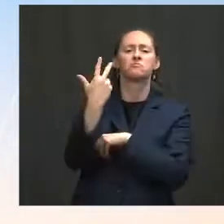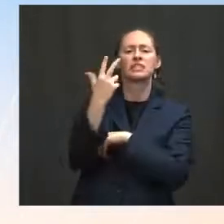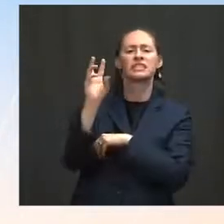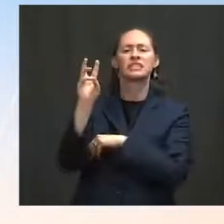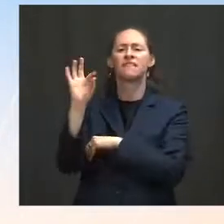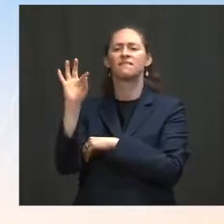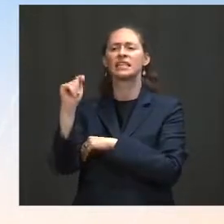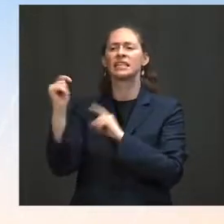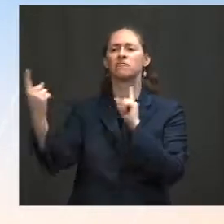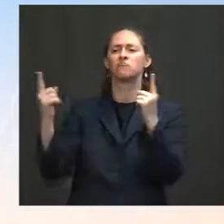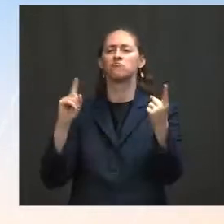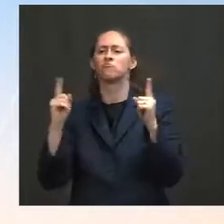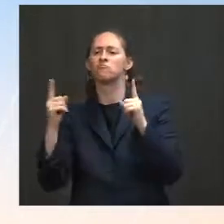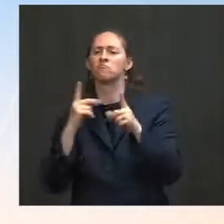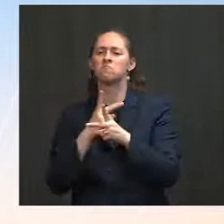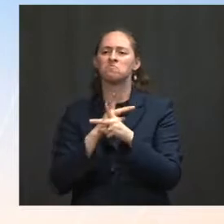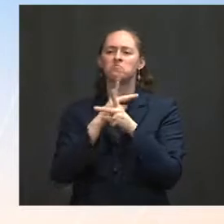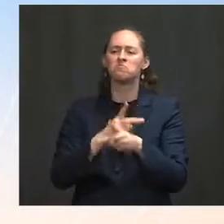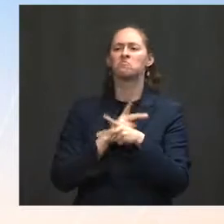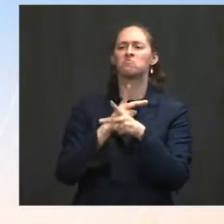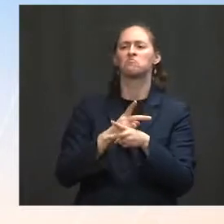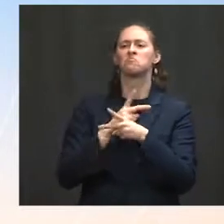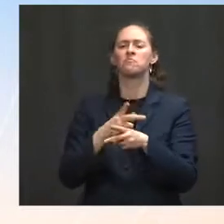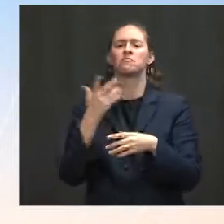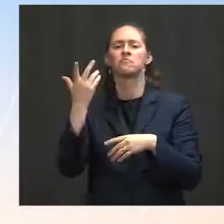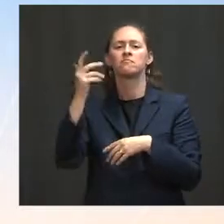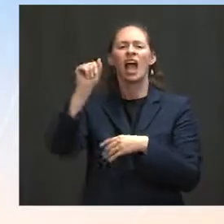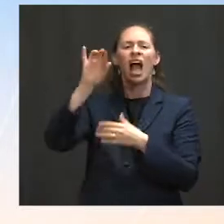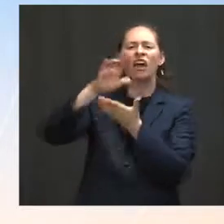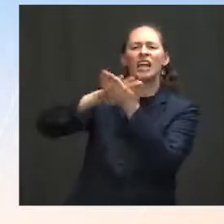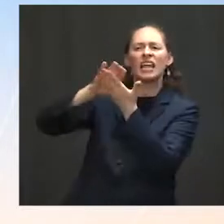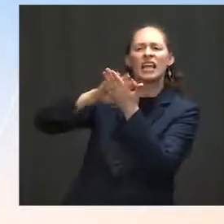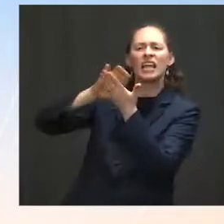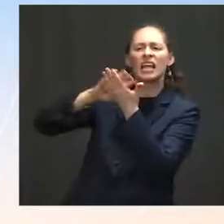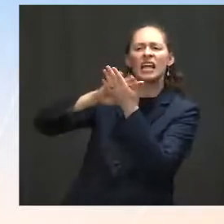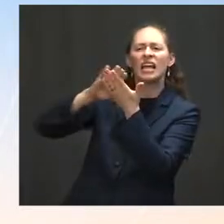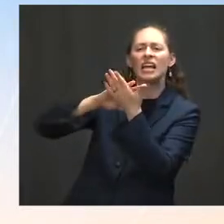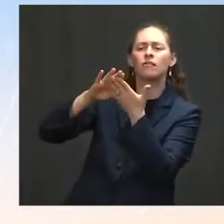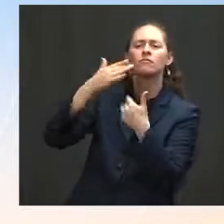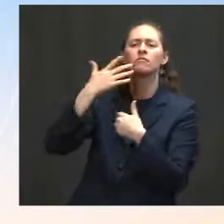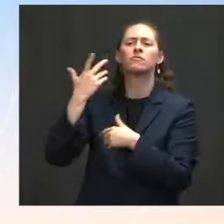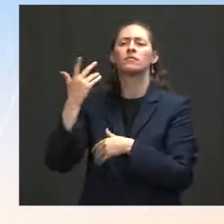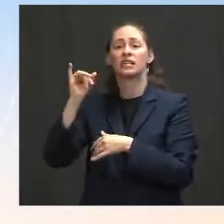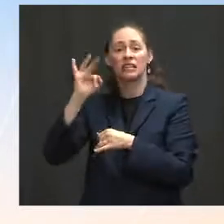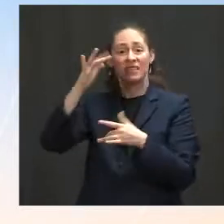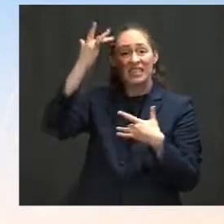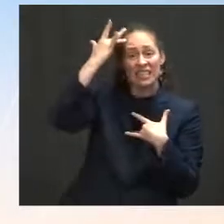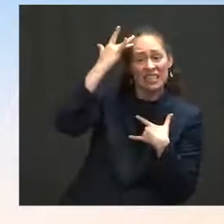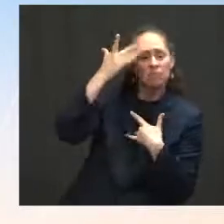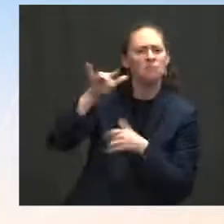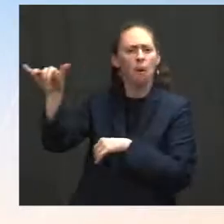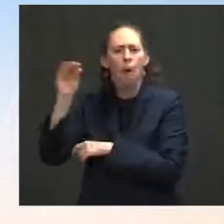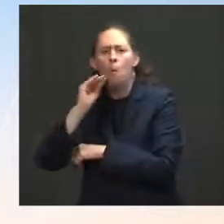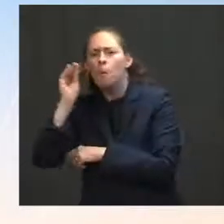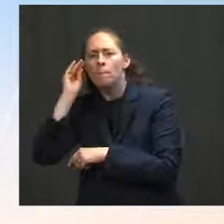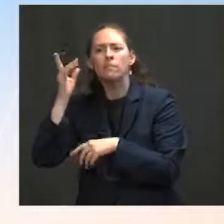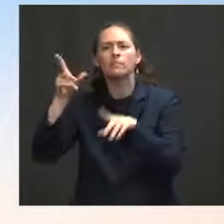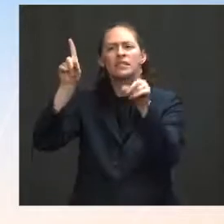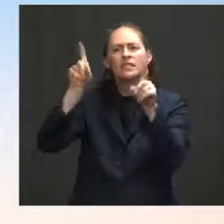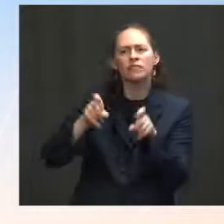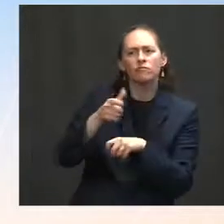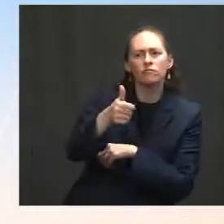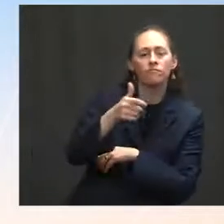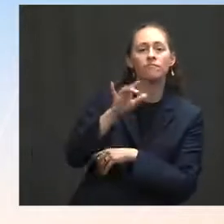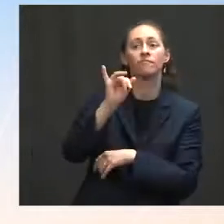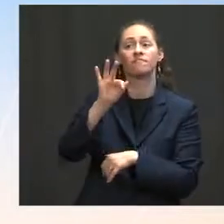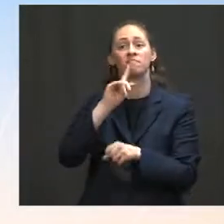and respiratory etiquette, staying home when sick and getting tested, contact tracing with quarantine, and isolation and cleaning and disinfection continue to